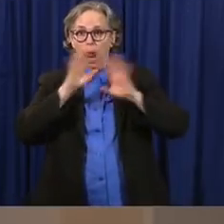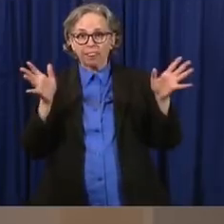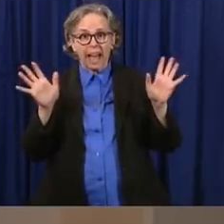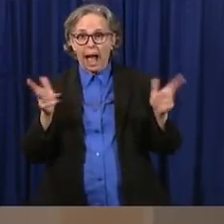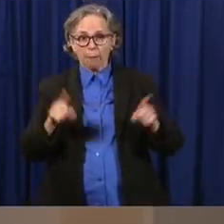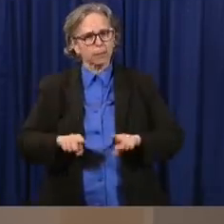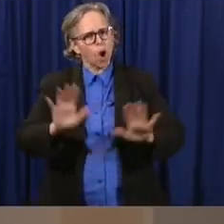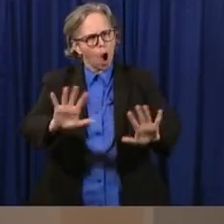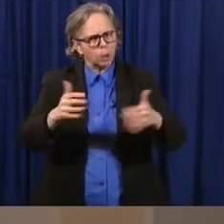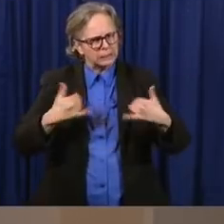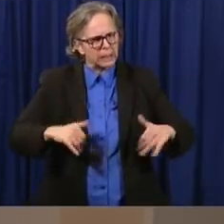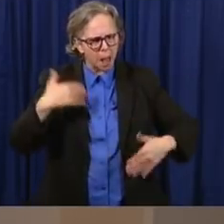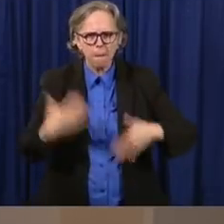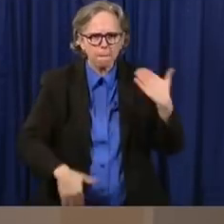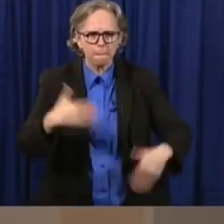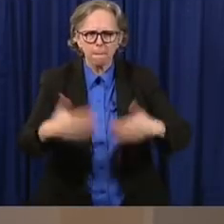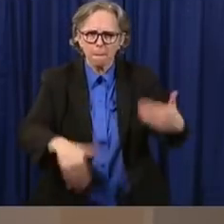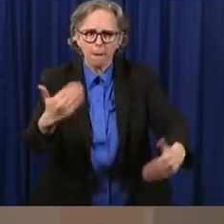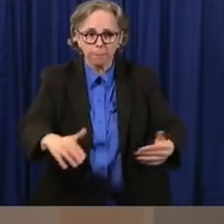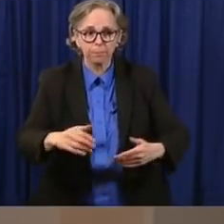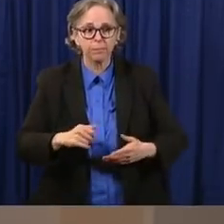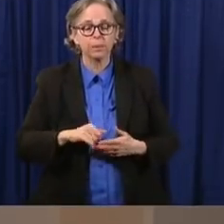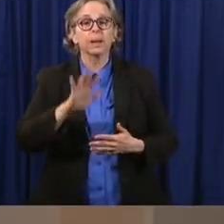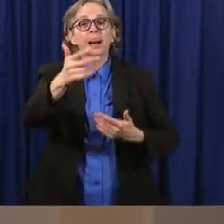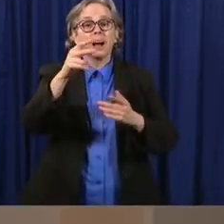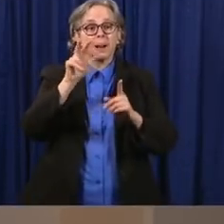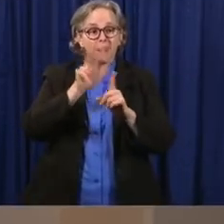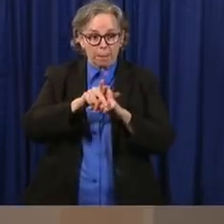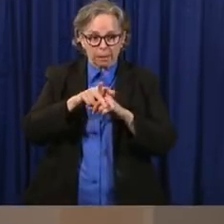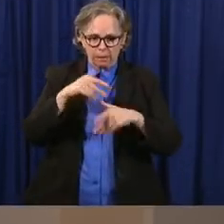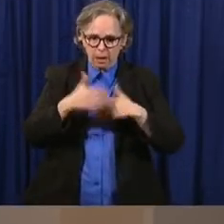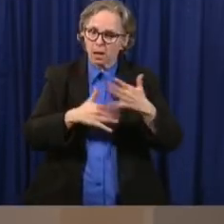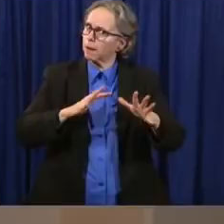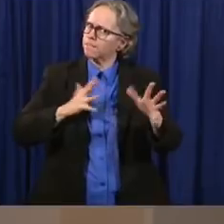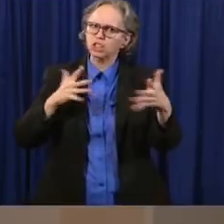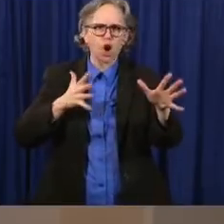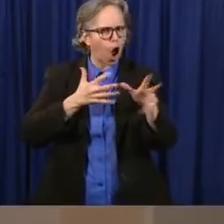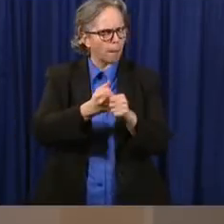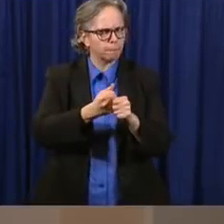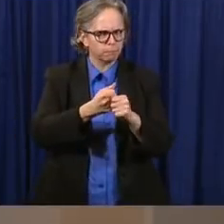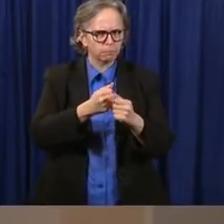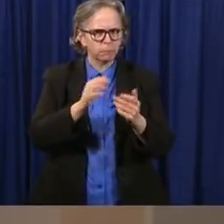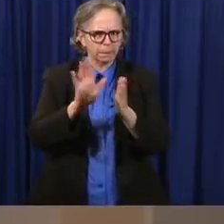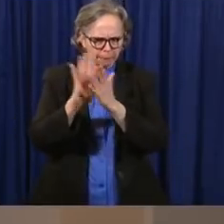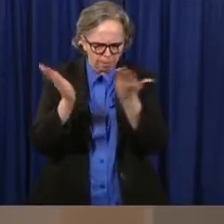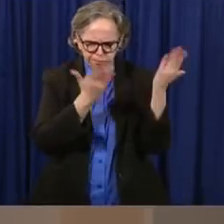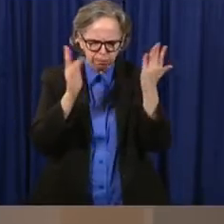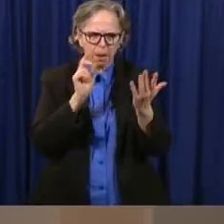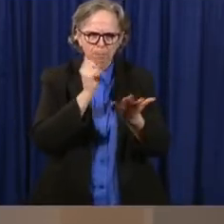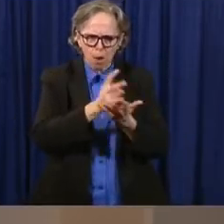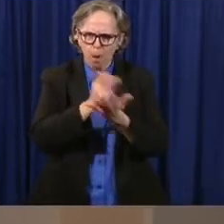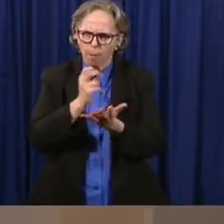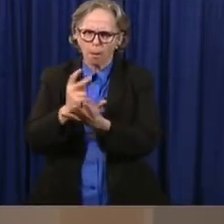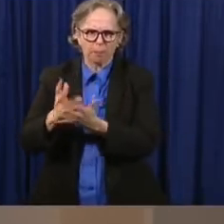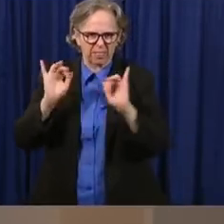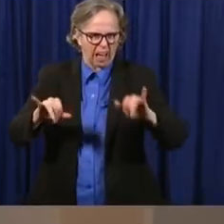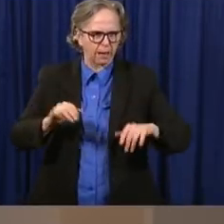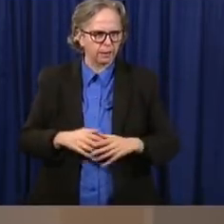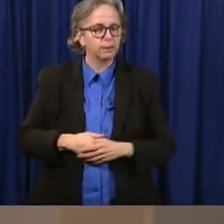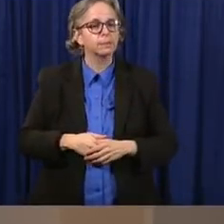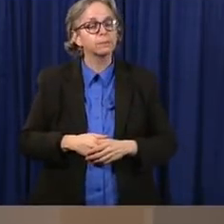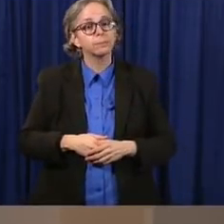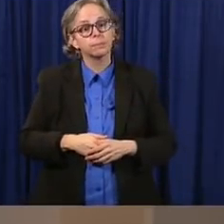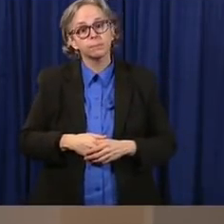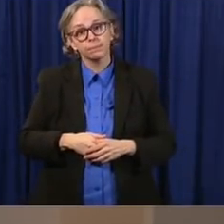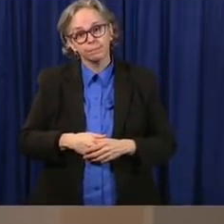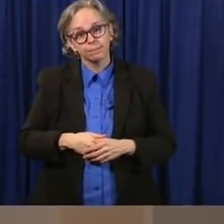As far as processing claims, that has caught up. They are catching up on the capacity